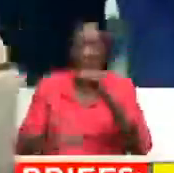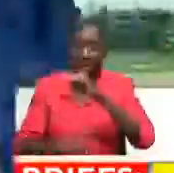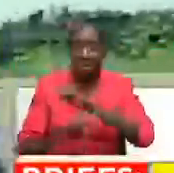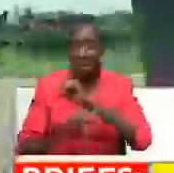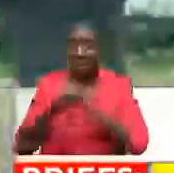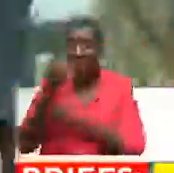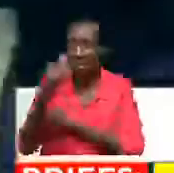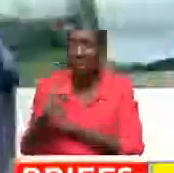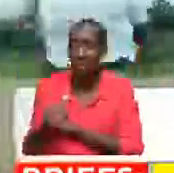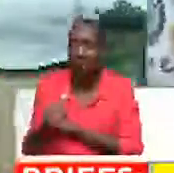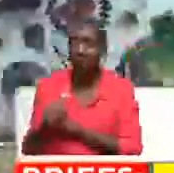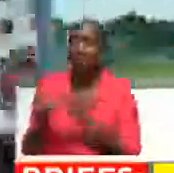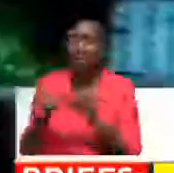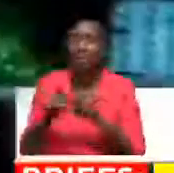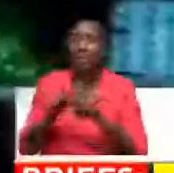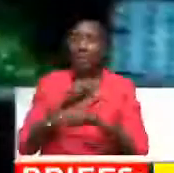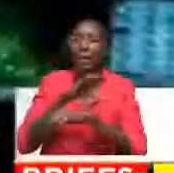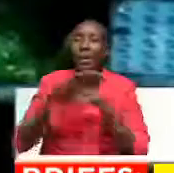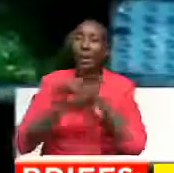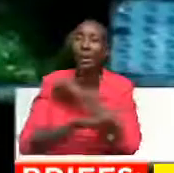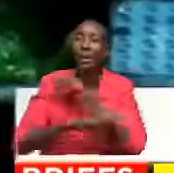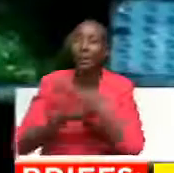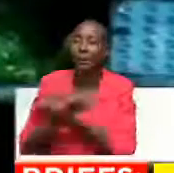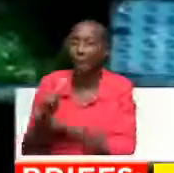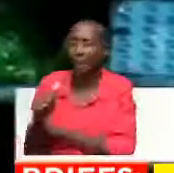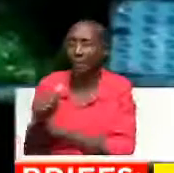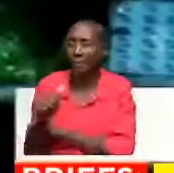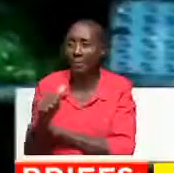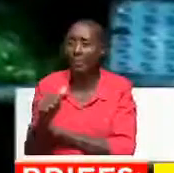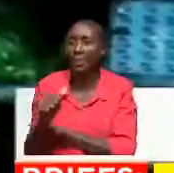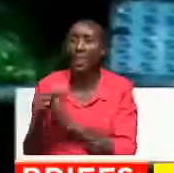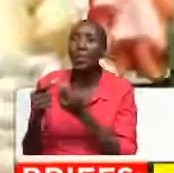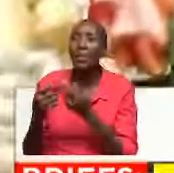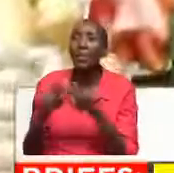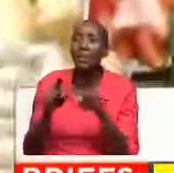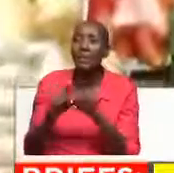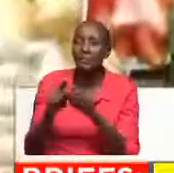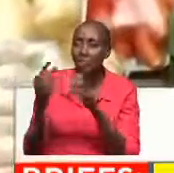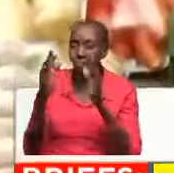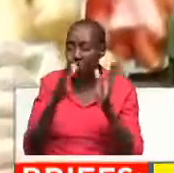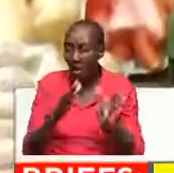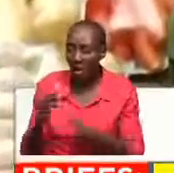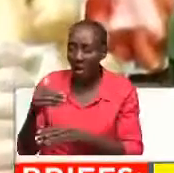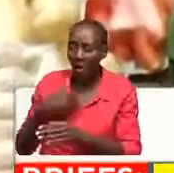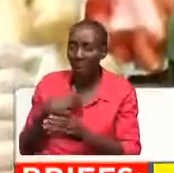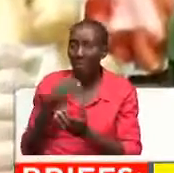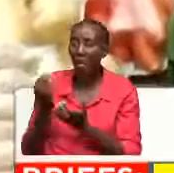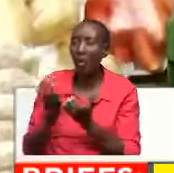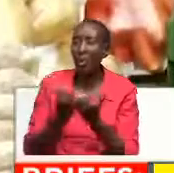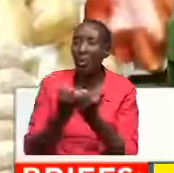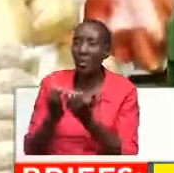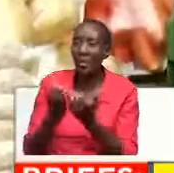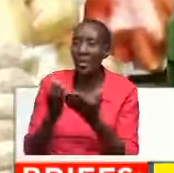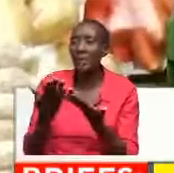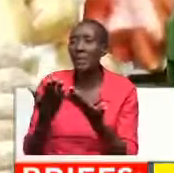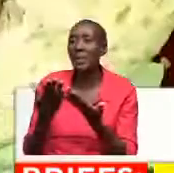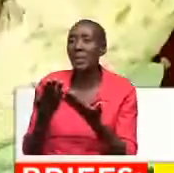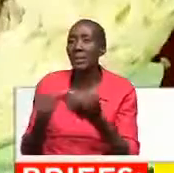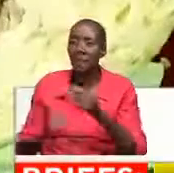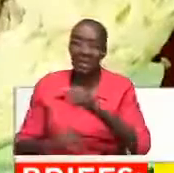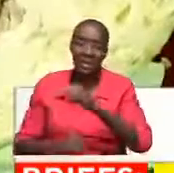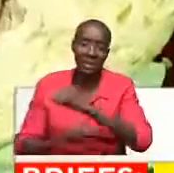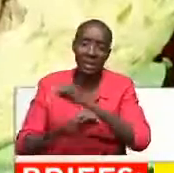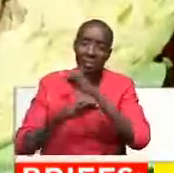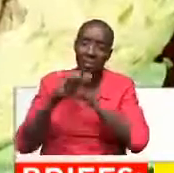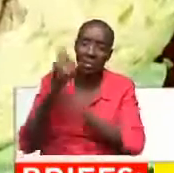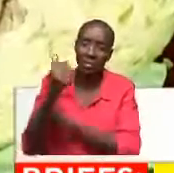blow like some other nations. It has brought in some measures for small businesses, but not offered any support to the